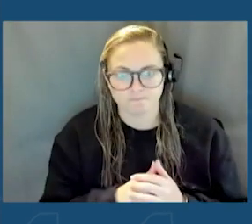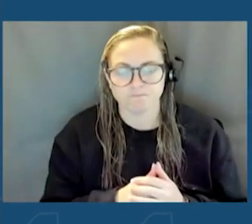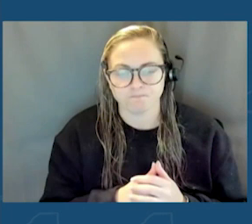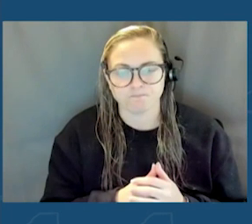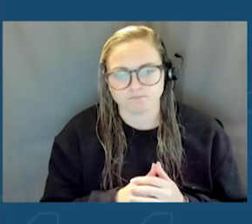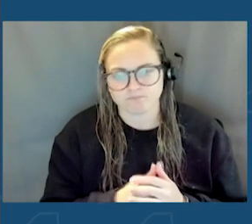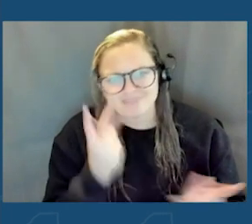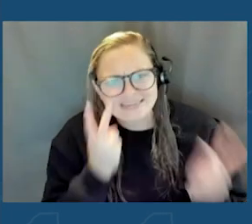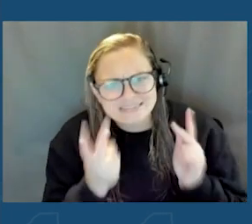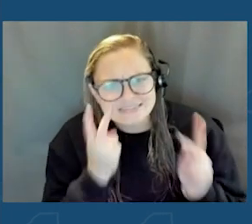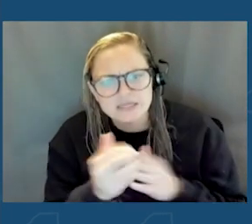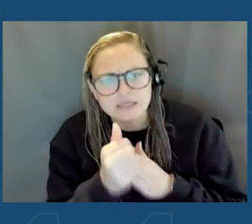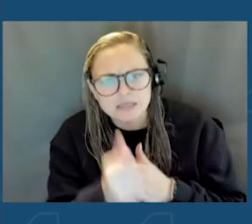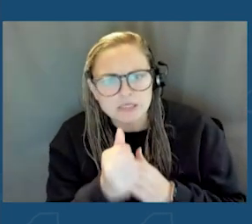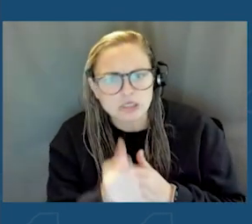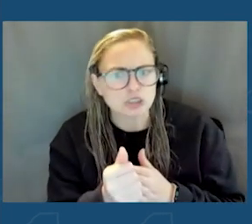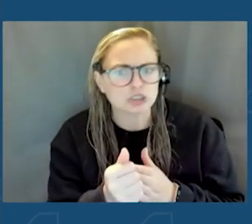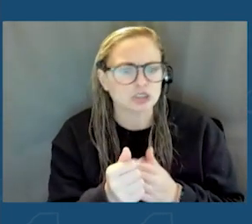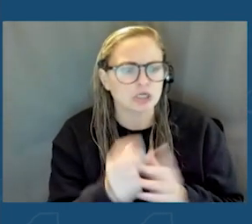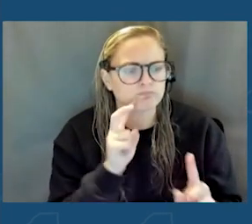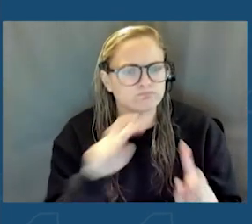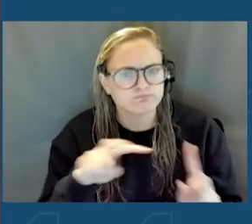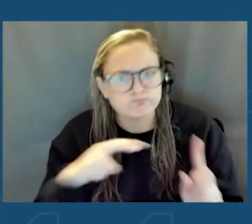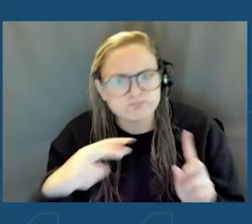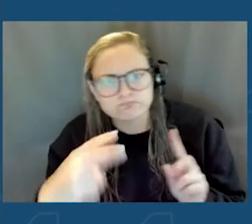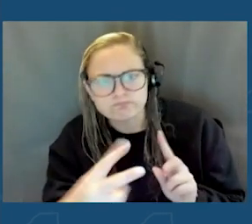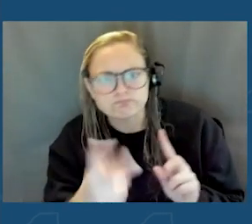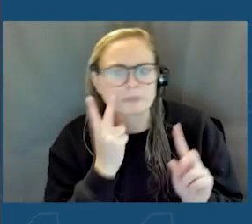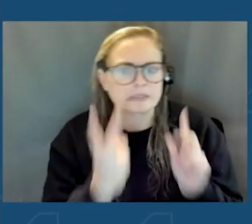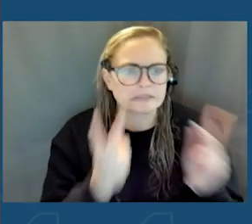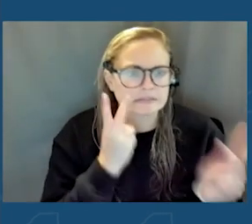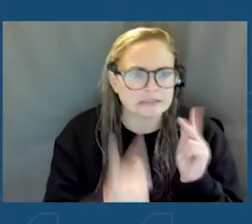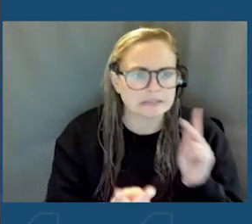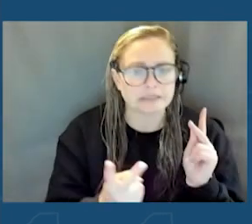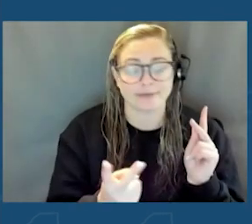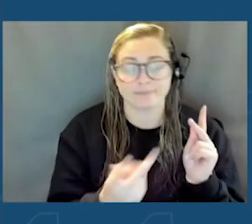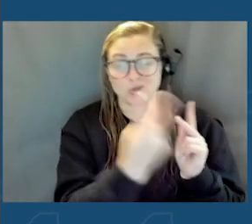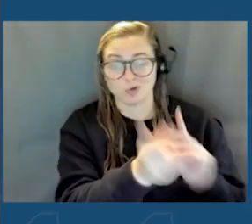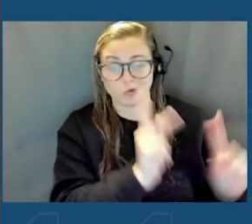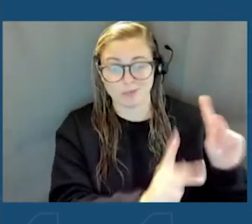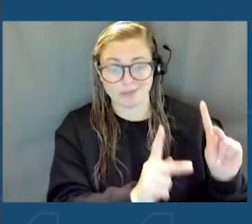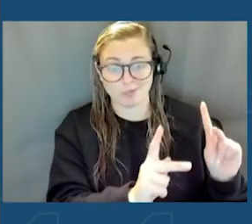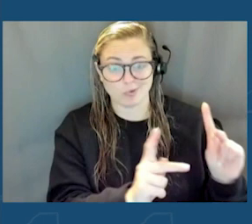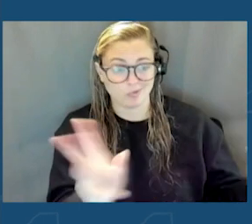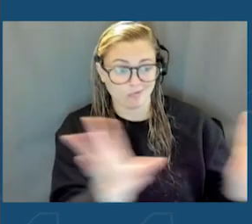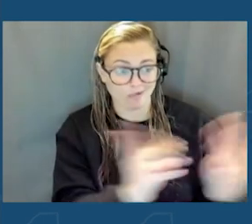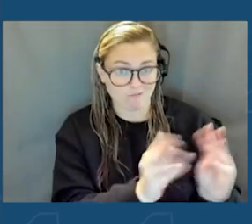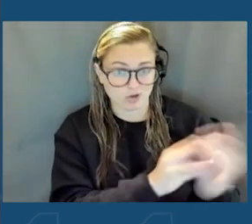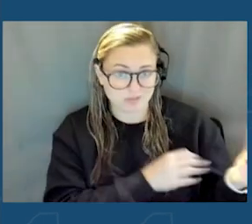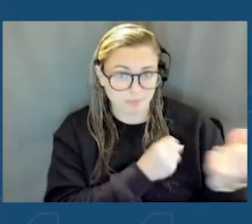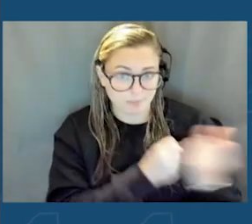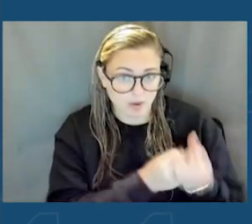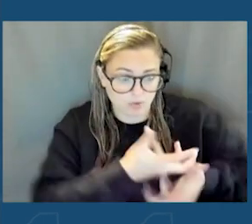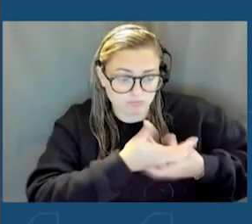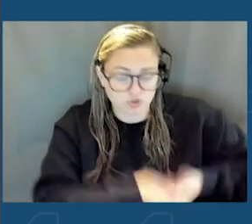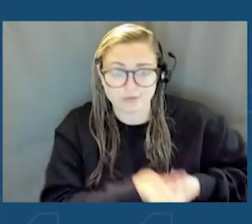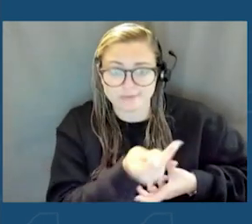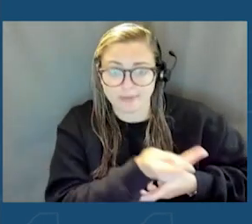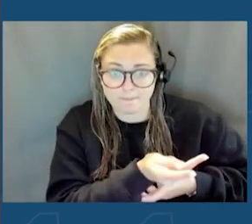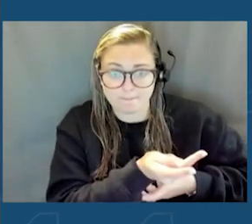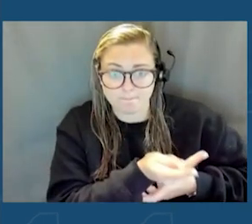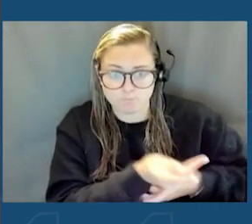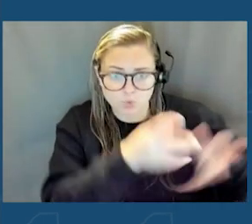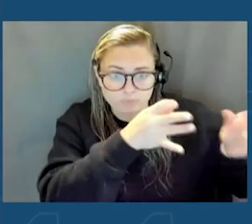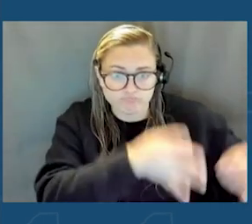in action with the two individuals who their conferences have empowered and entrusted them to make decisions